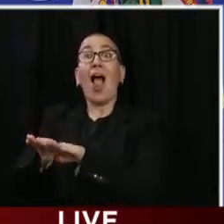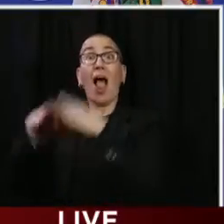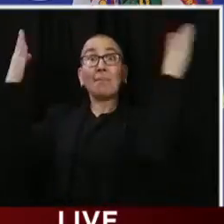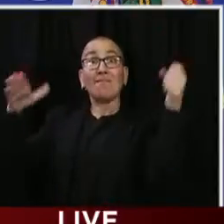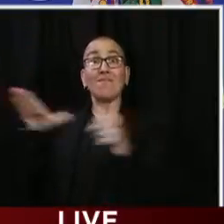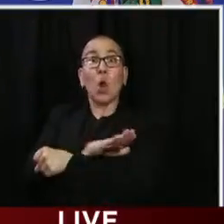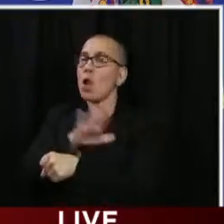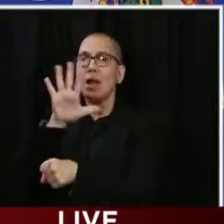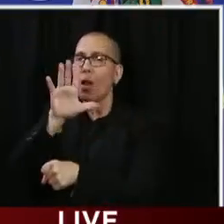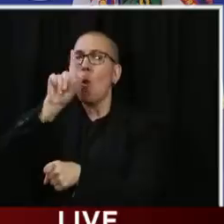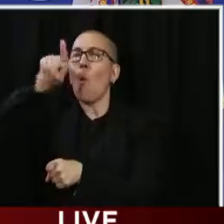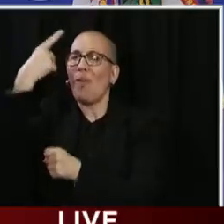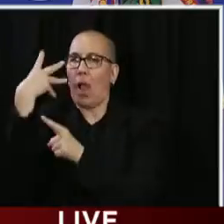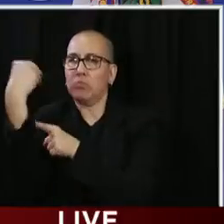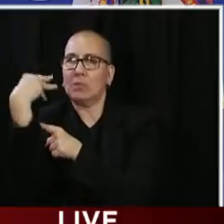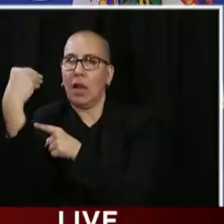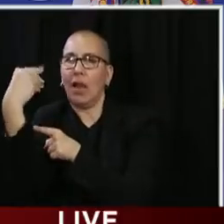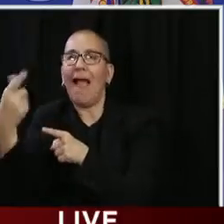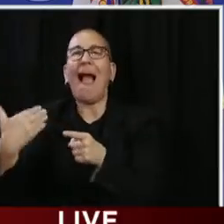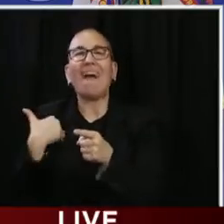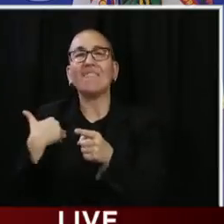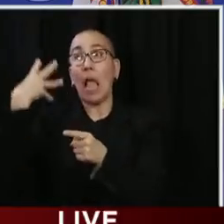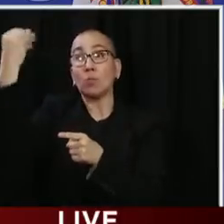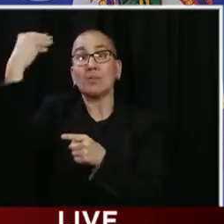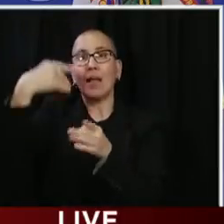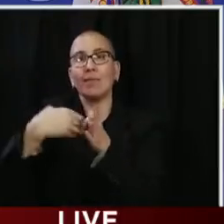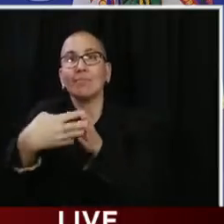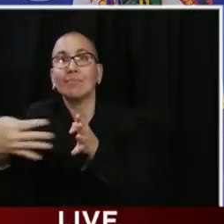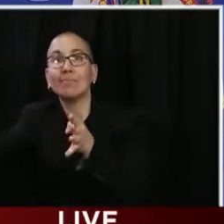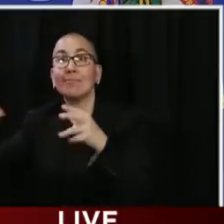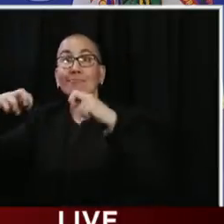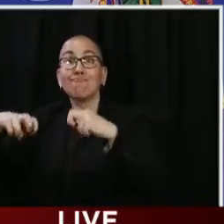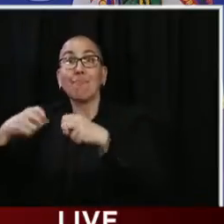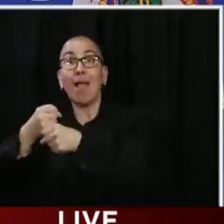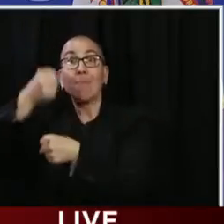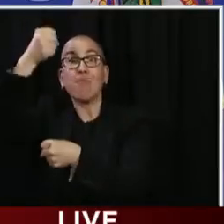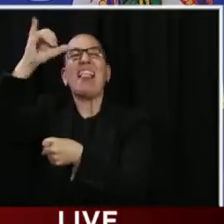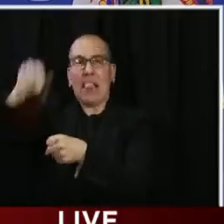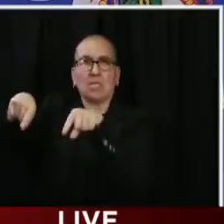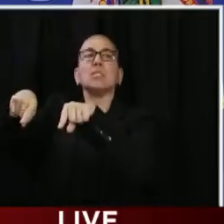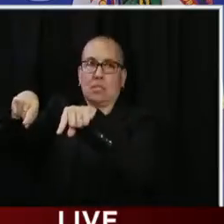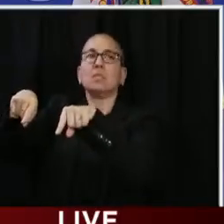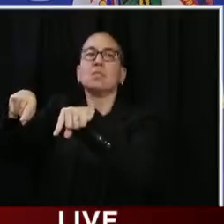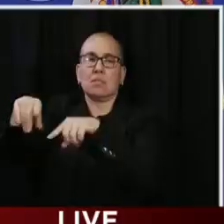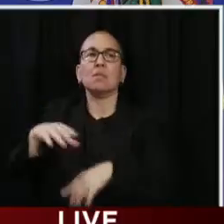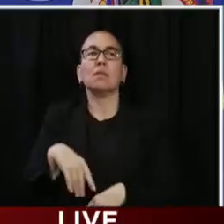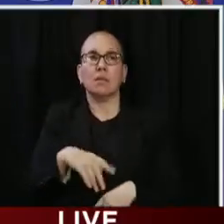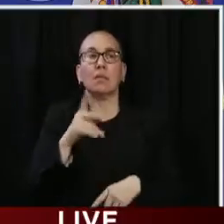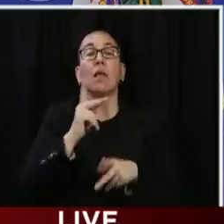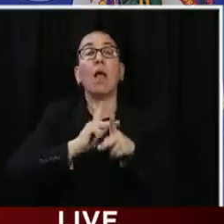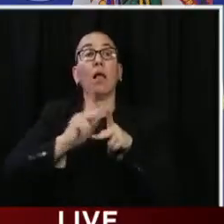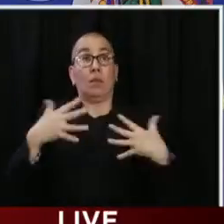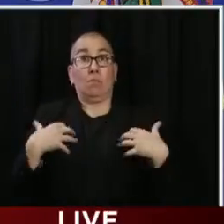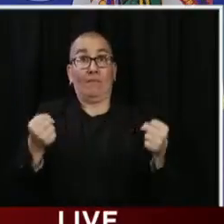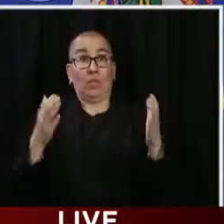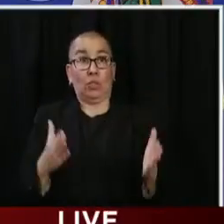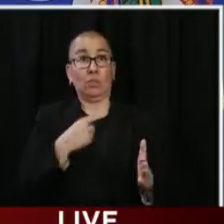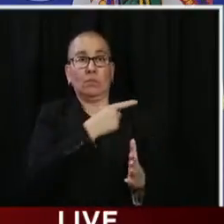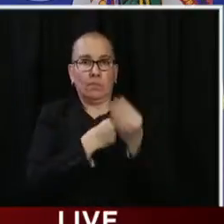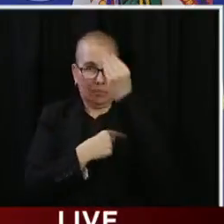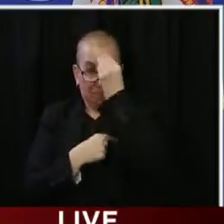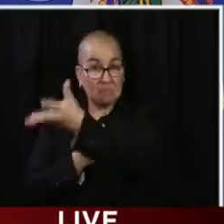outdoor settings are a lot safer than indoor settings, and so we're making that move to have outdoor dining begin to become an option. Of course, 6 feet between tables,